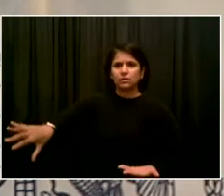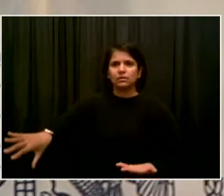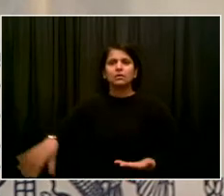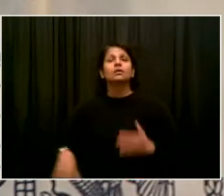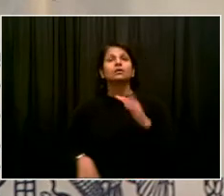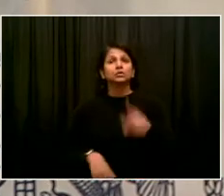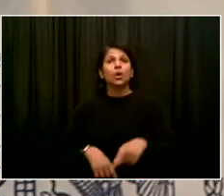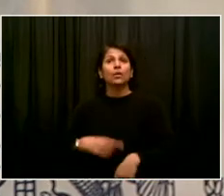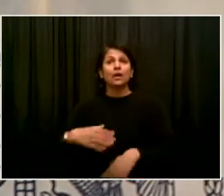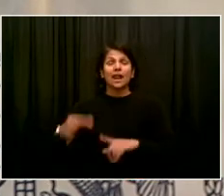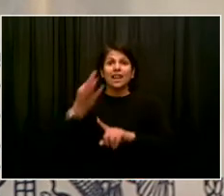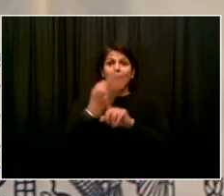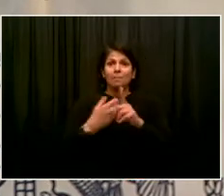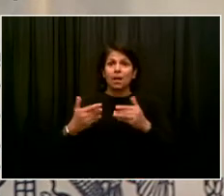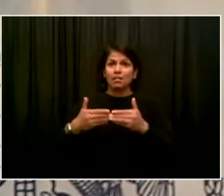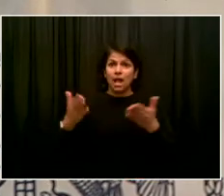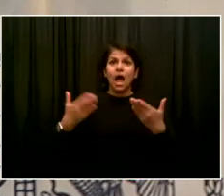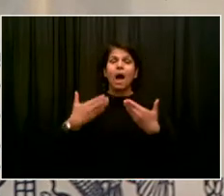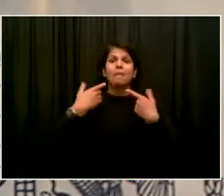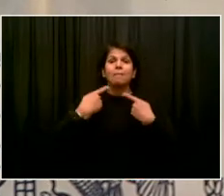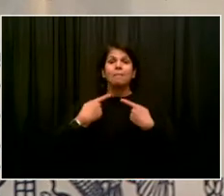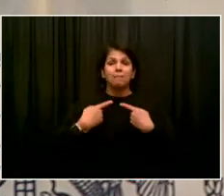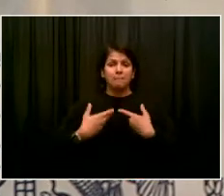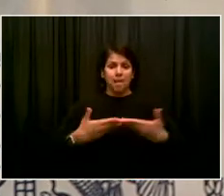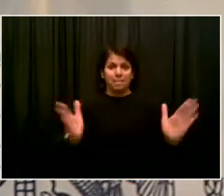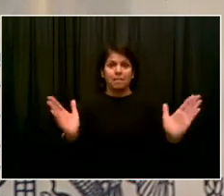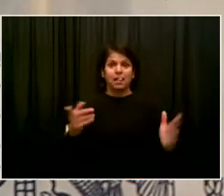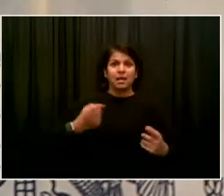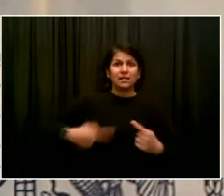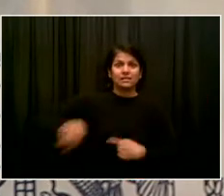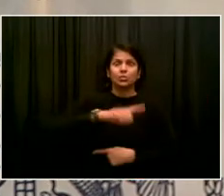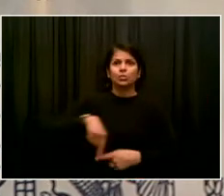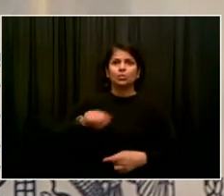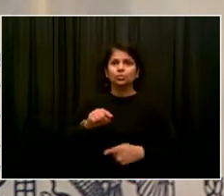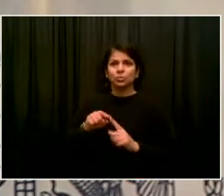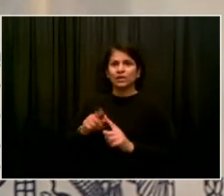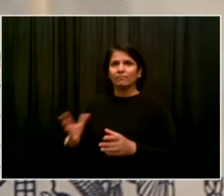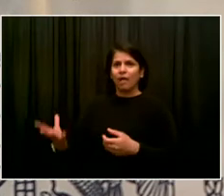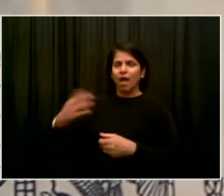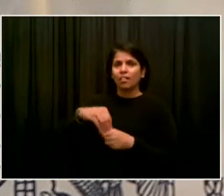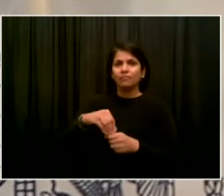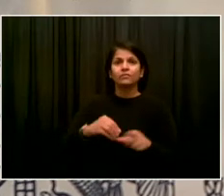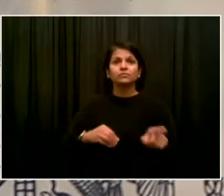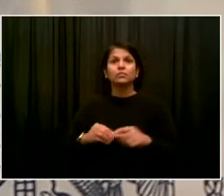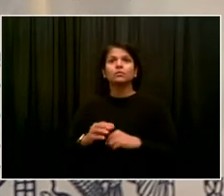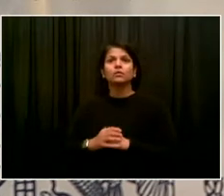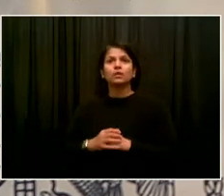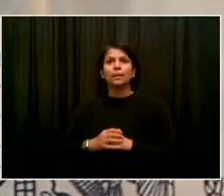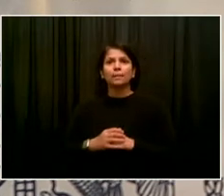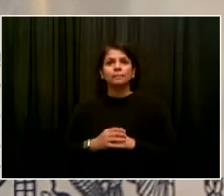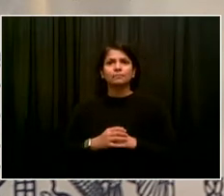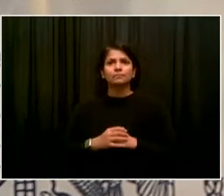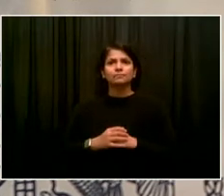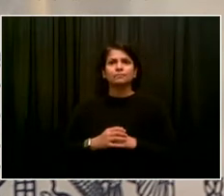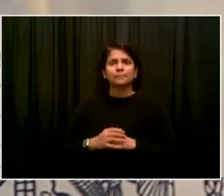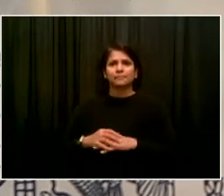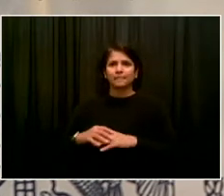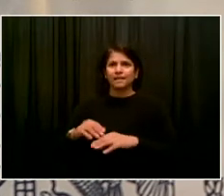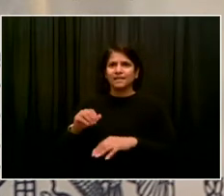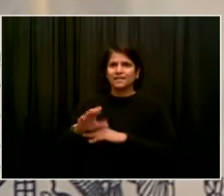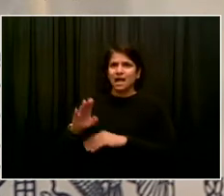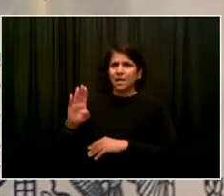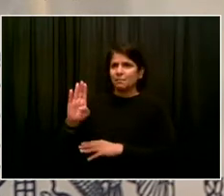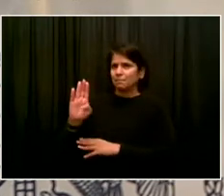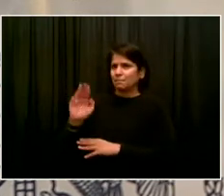is submitting its ballot proposals that will be on the ballot in November 2022. This includes creating a racial